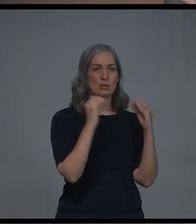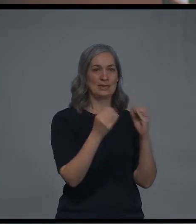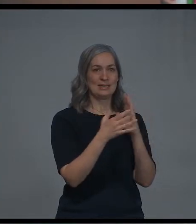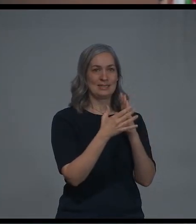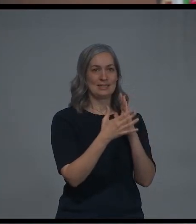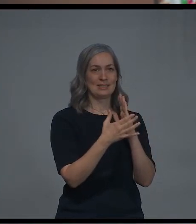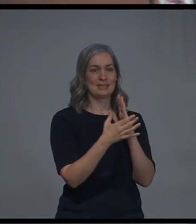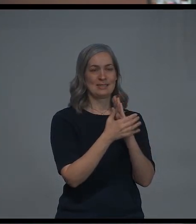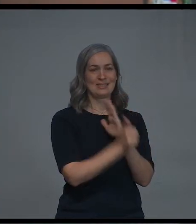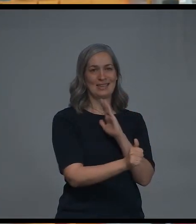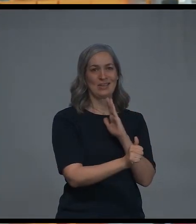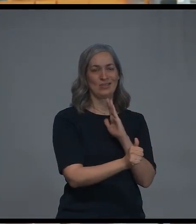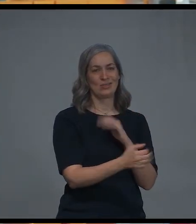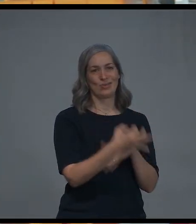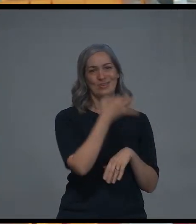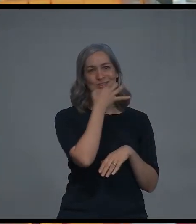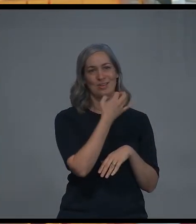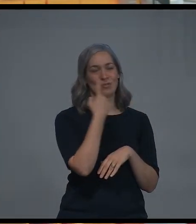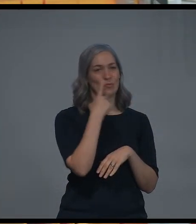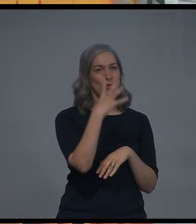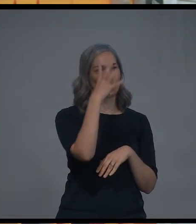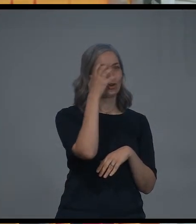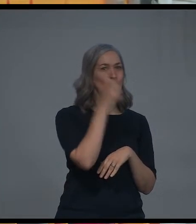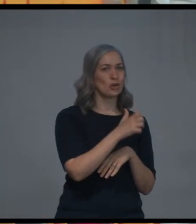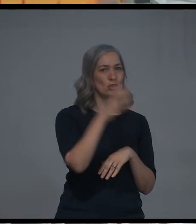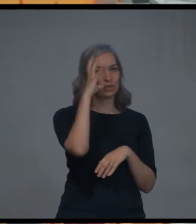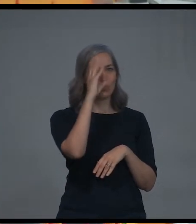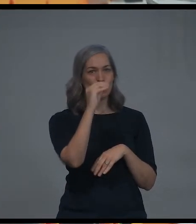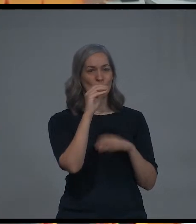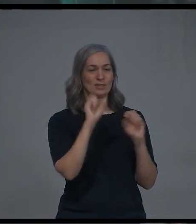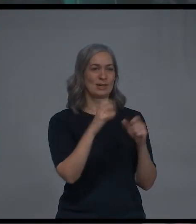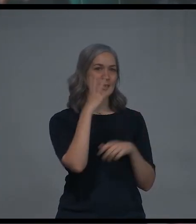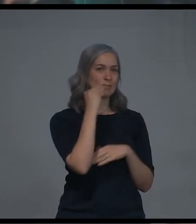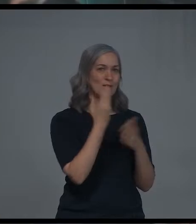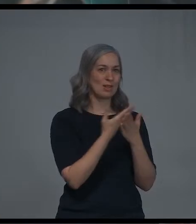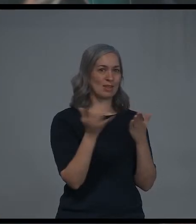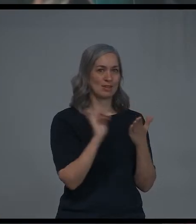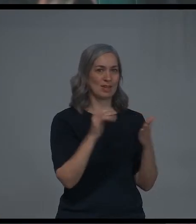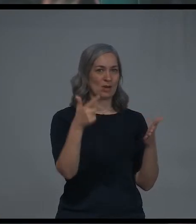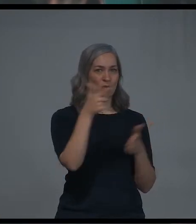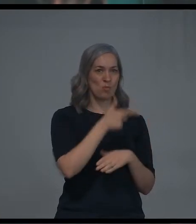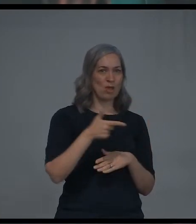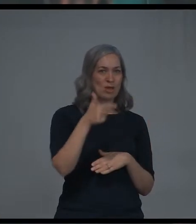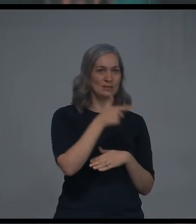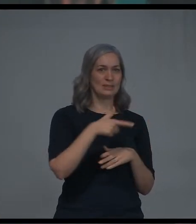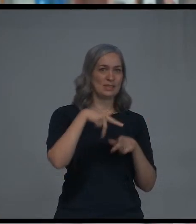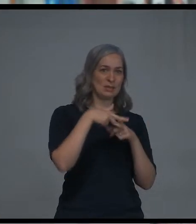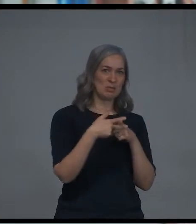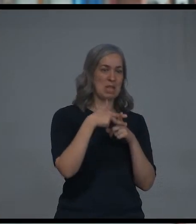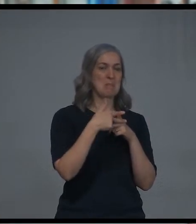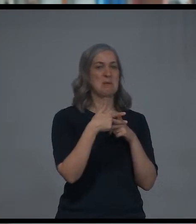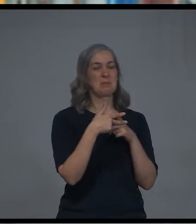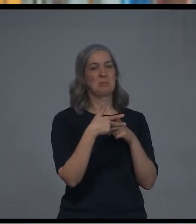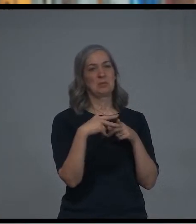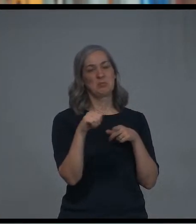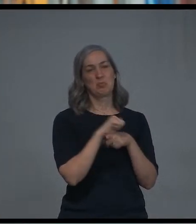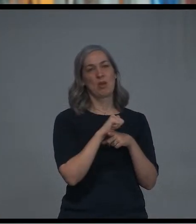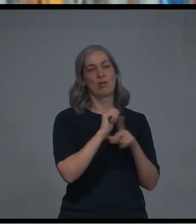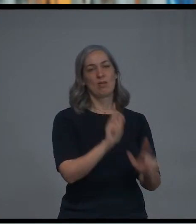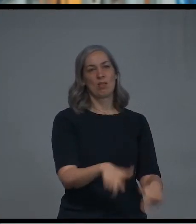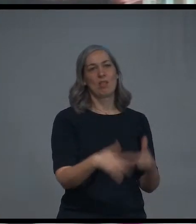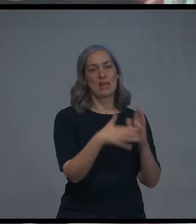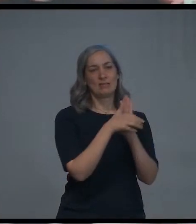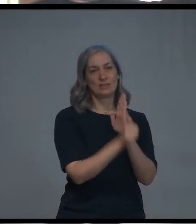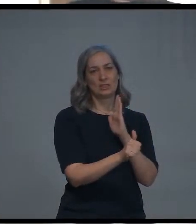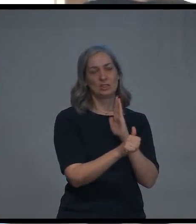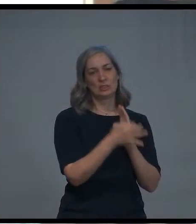boys. Just being able to experience a range of things like welding and plumbing and some real practical life skills. But in